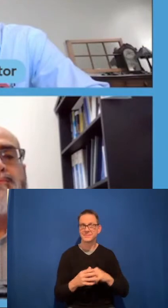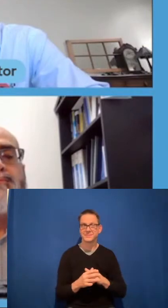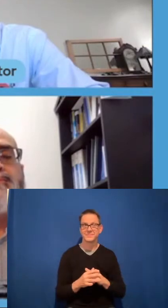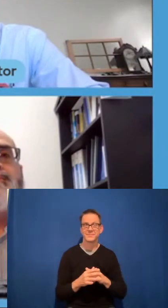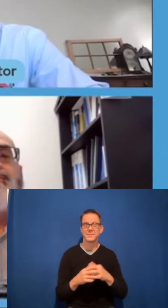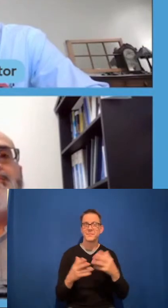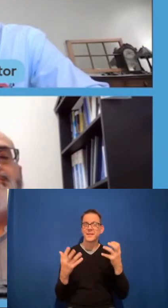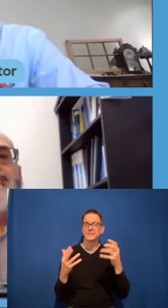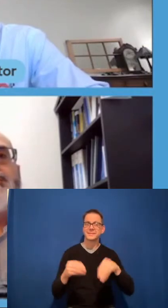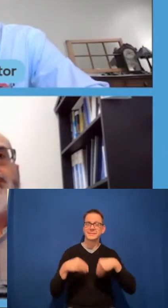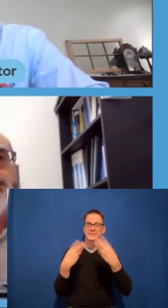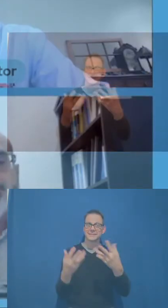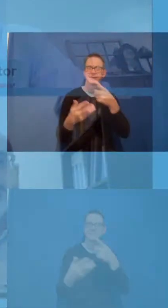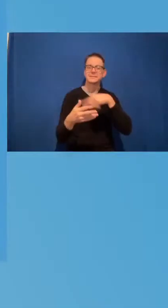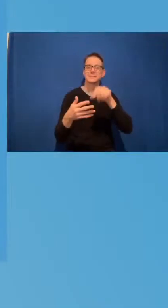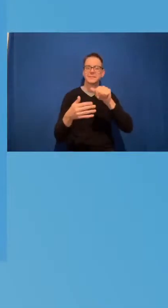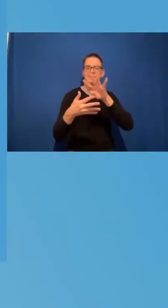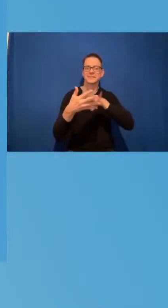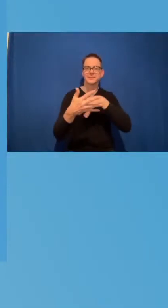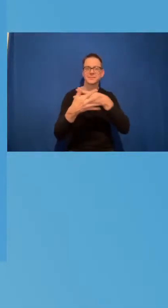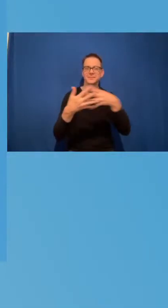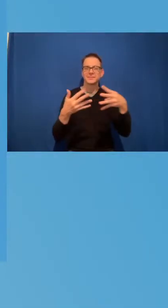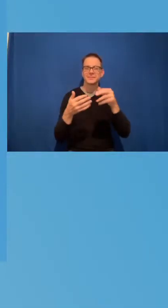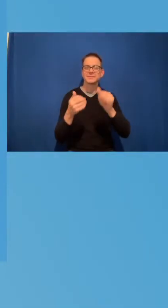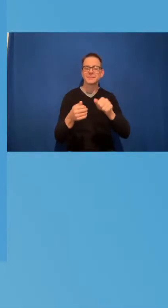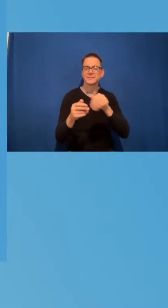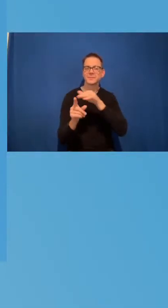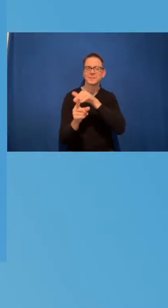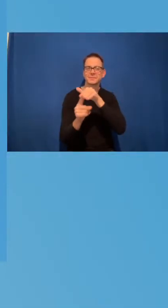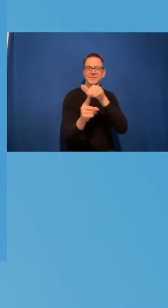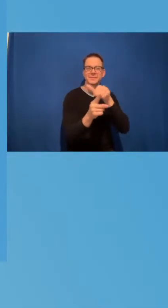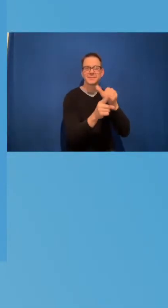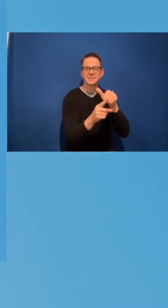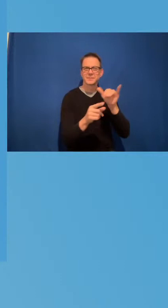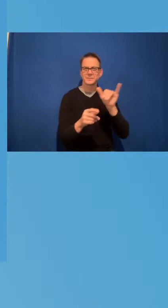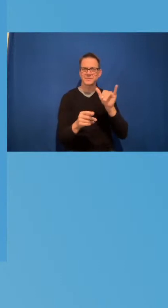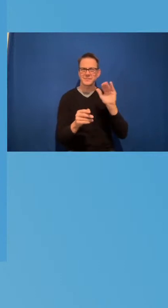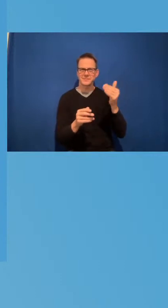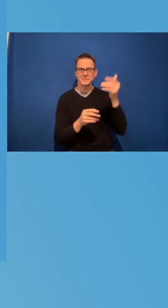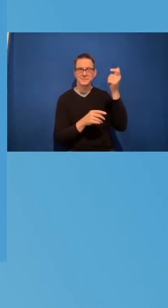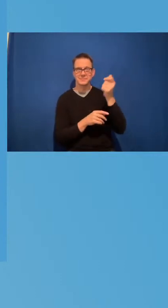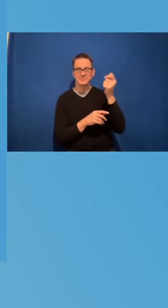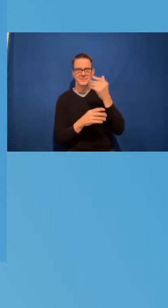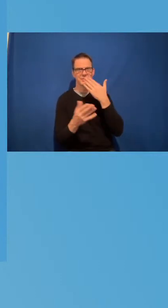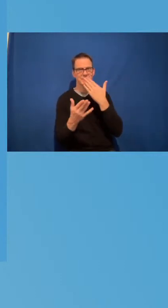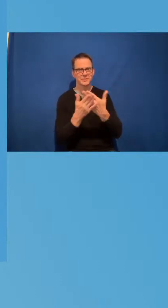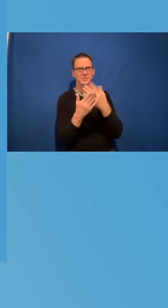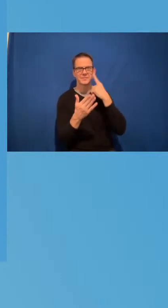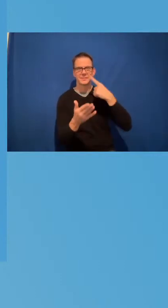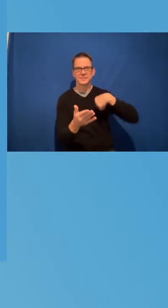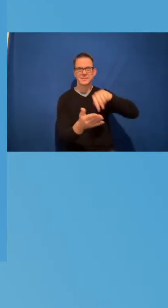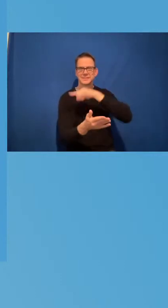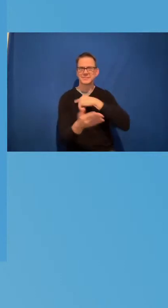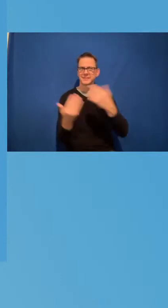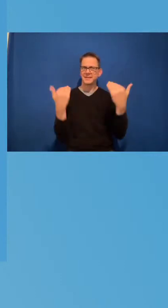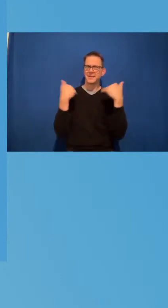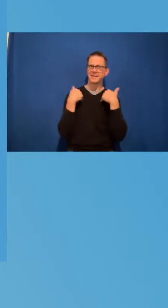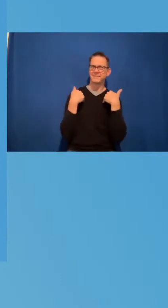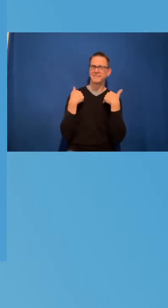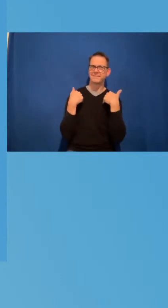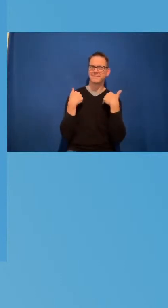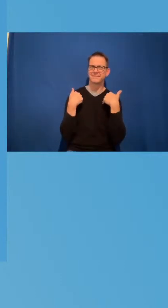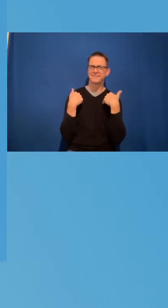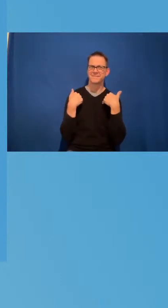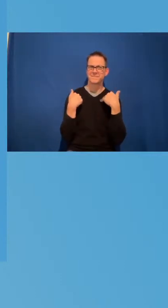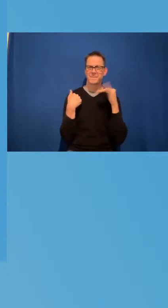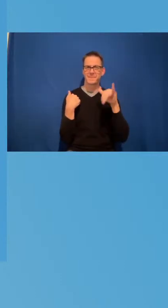to receive scheduling updates and reminders, but apparently subscribers are good for us to have. At least that's what the